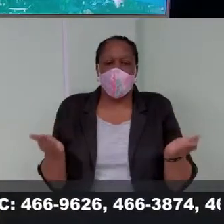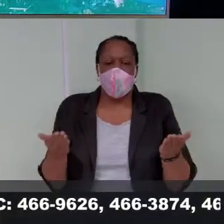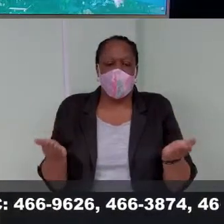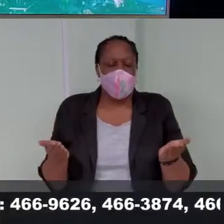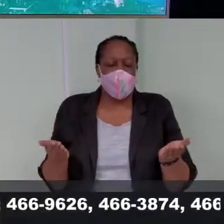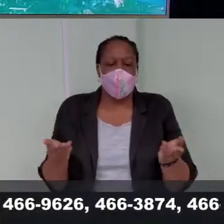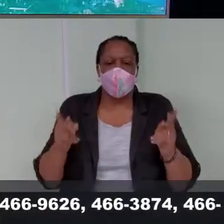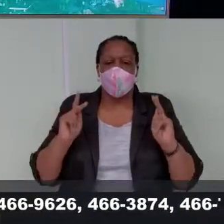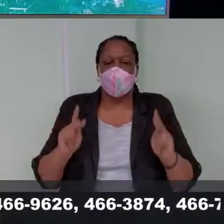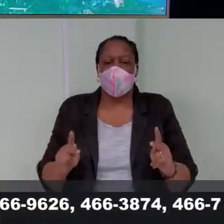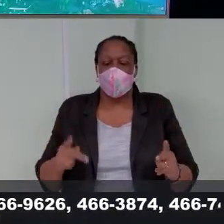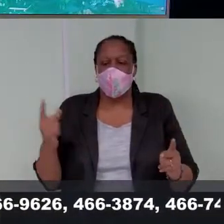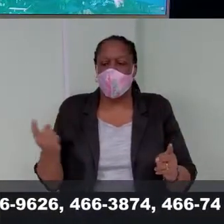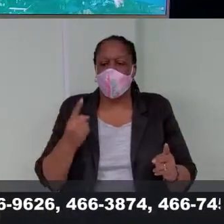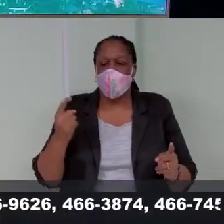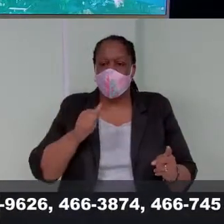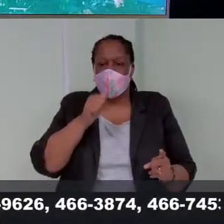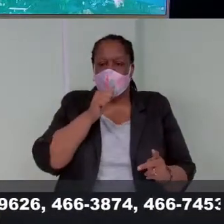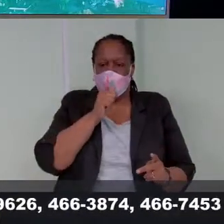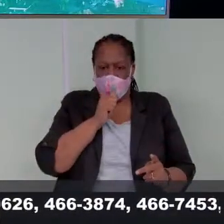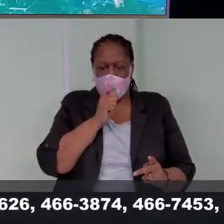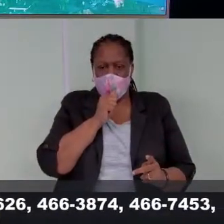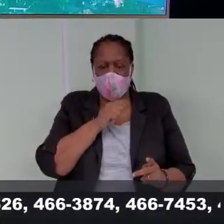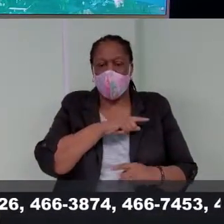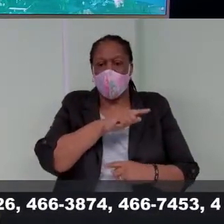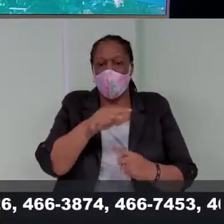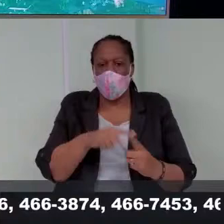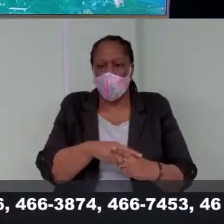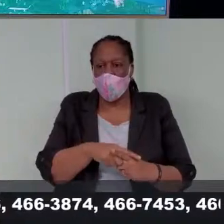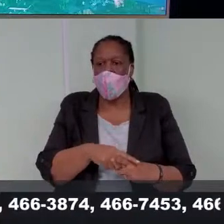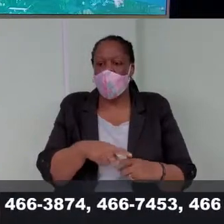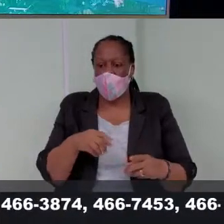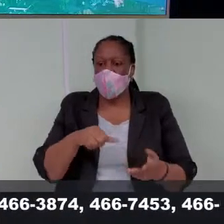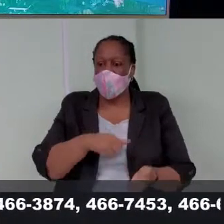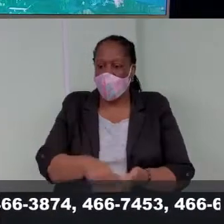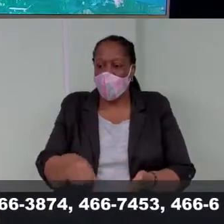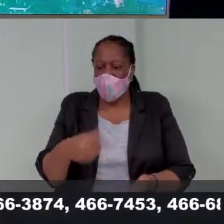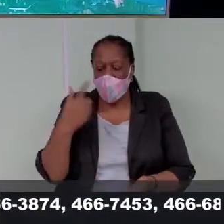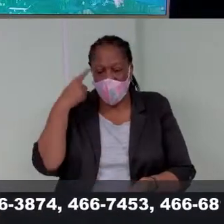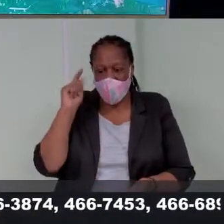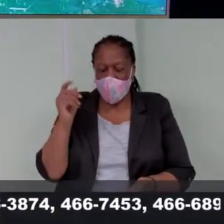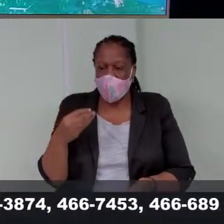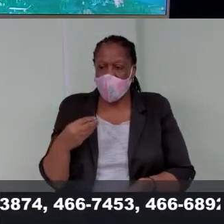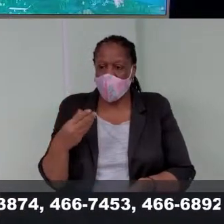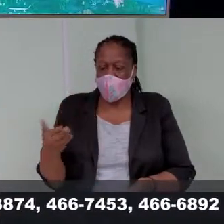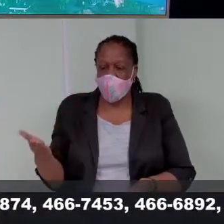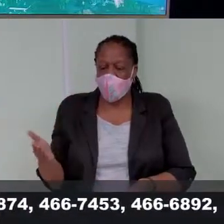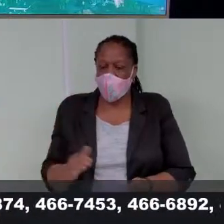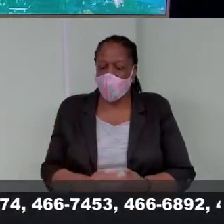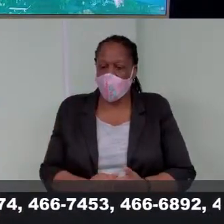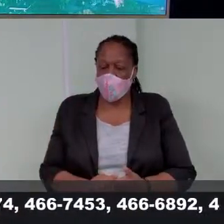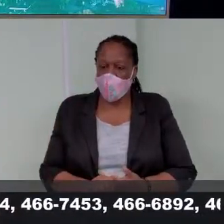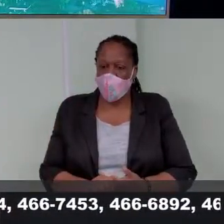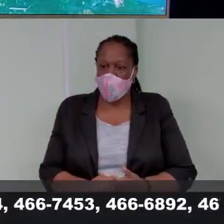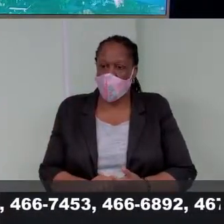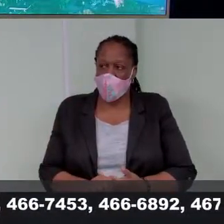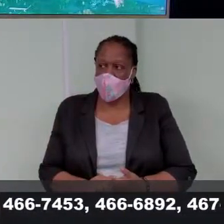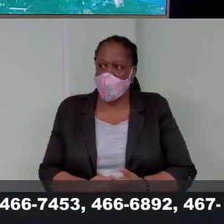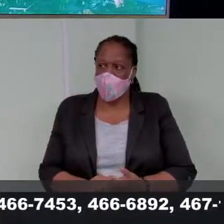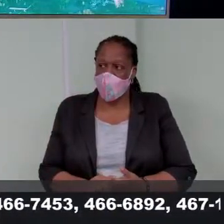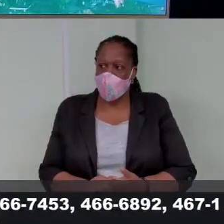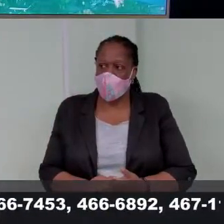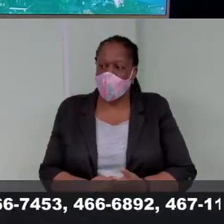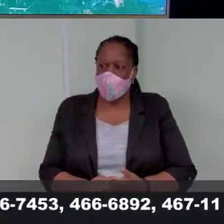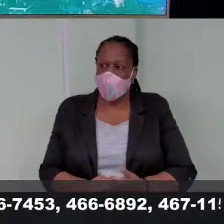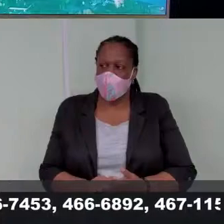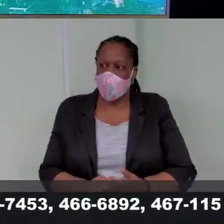are being issued, then persons will take it seriously. But we hope that it doesn't get to that. I mentioned in my